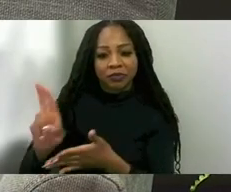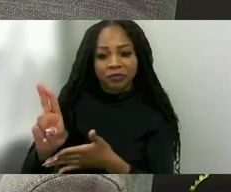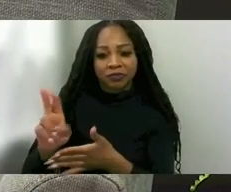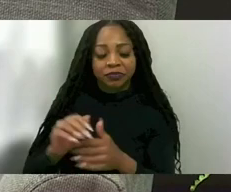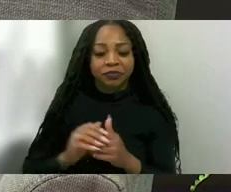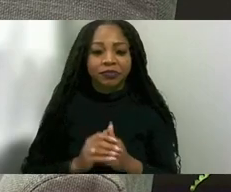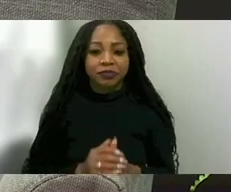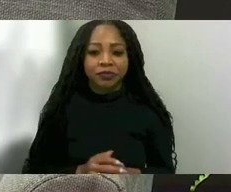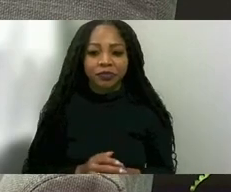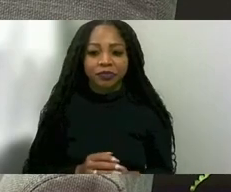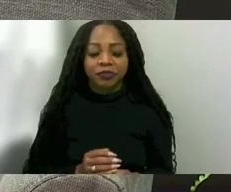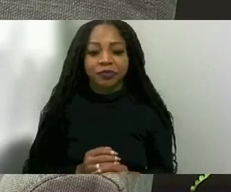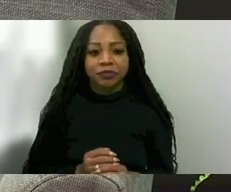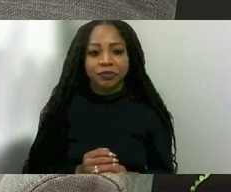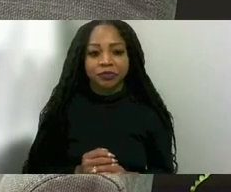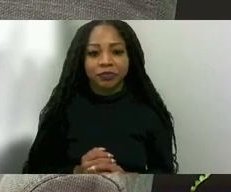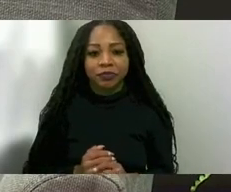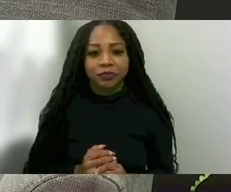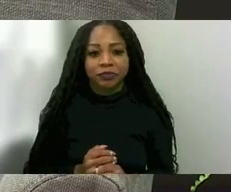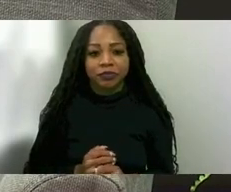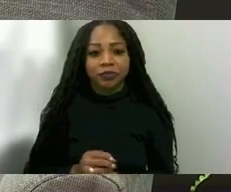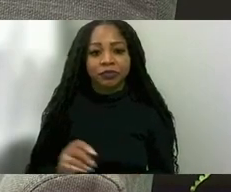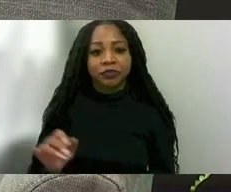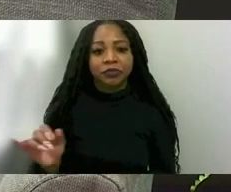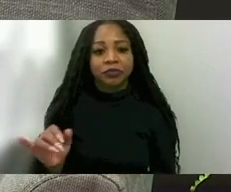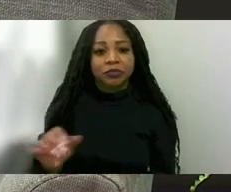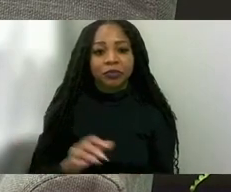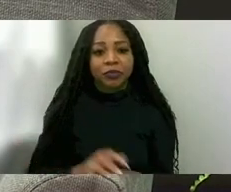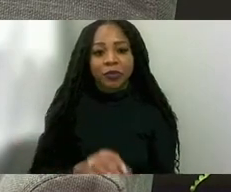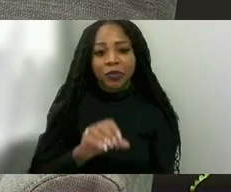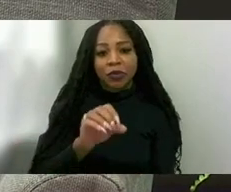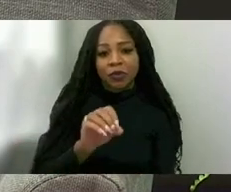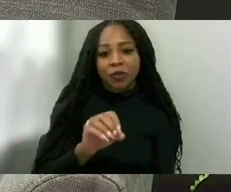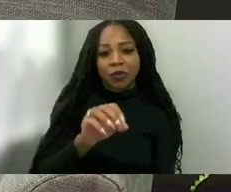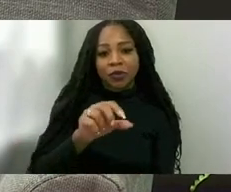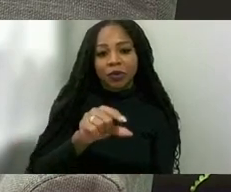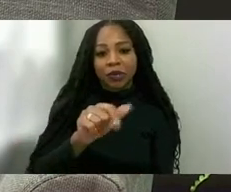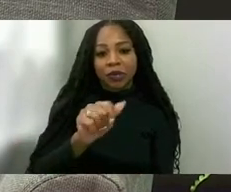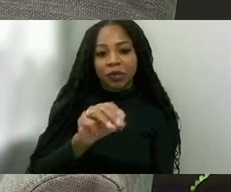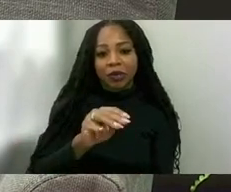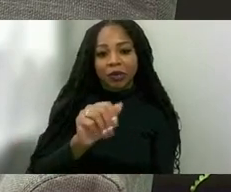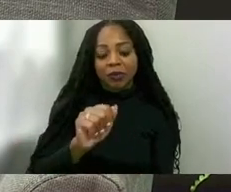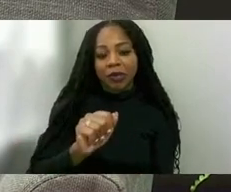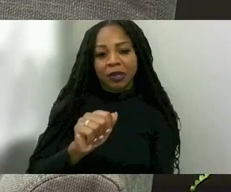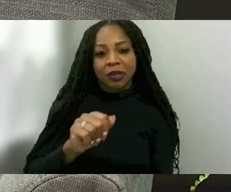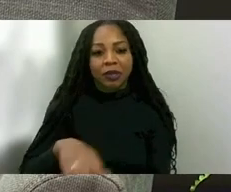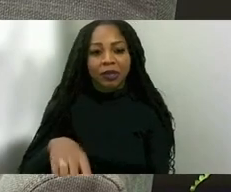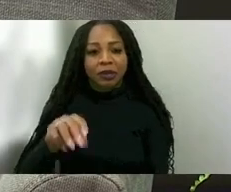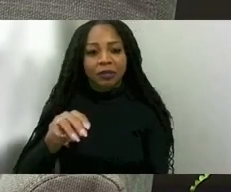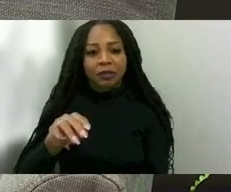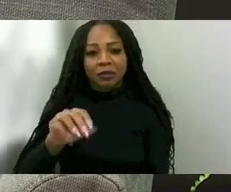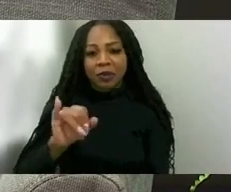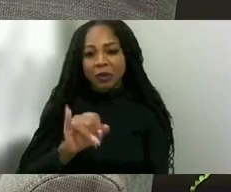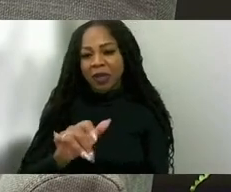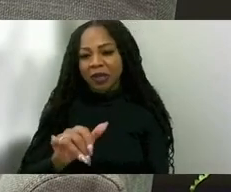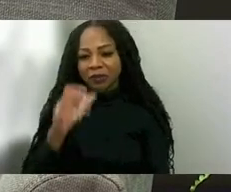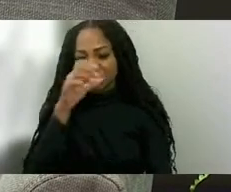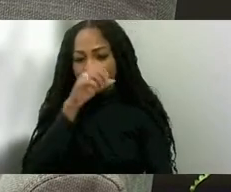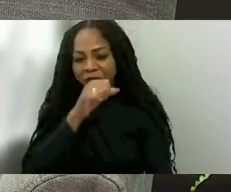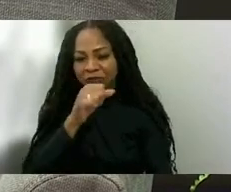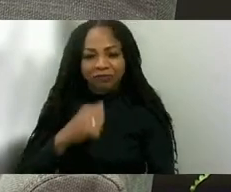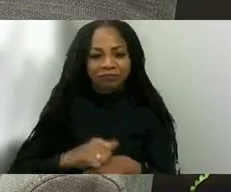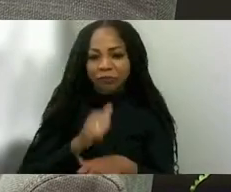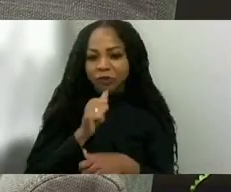and is part of the Ogama Mikuna Collective, which is part of how I first learned about you and your work,